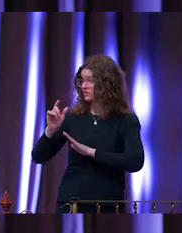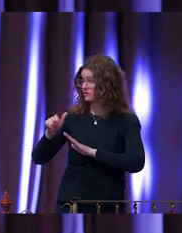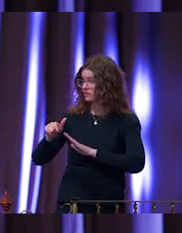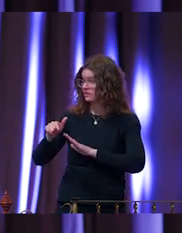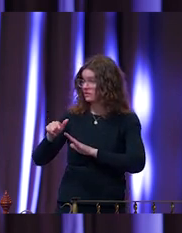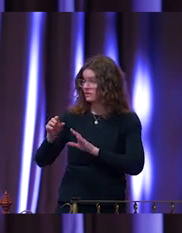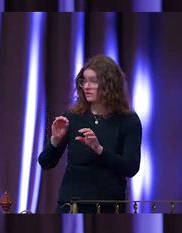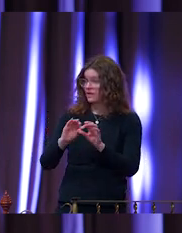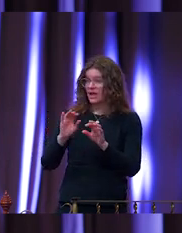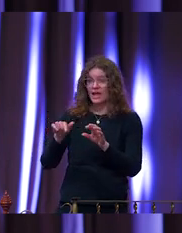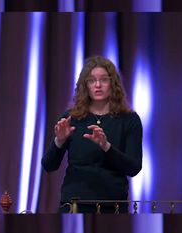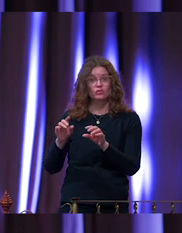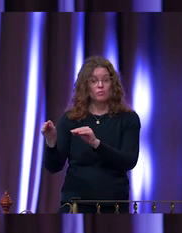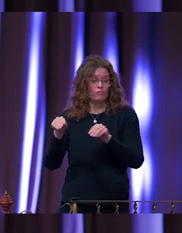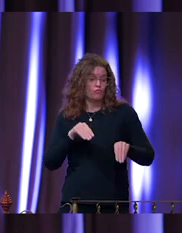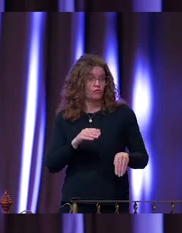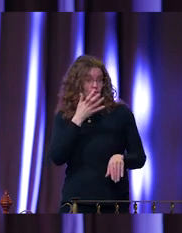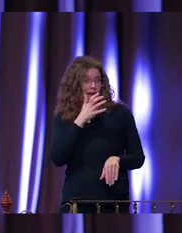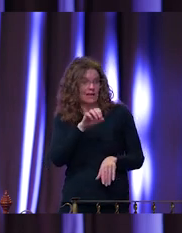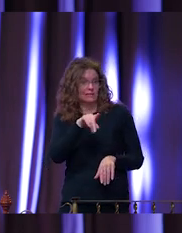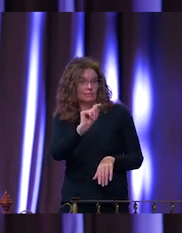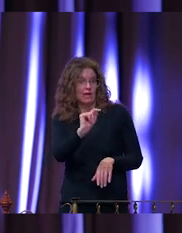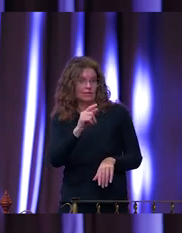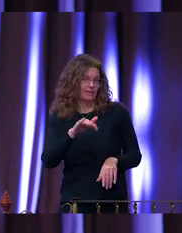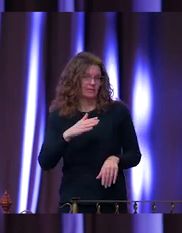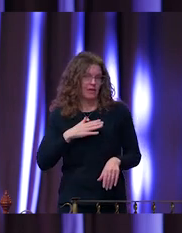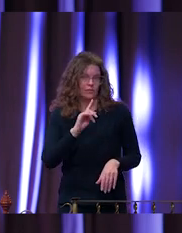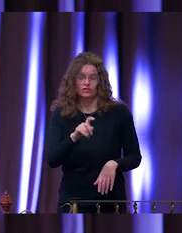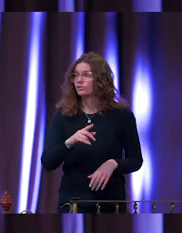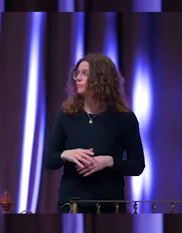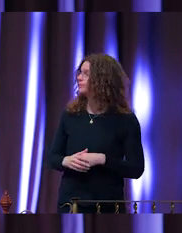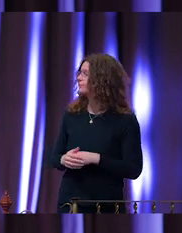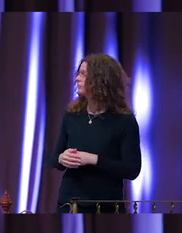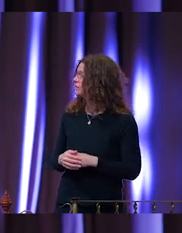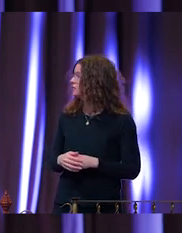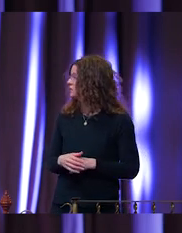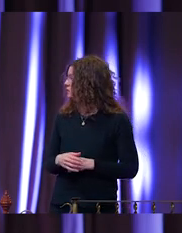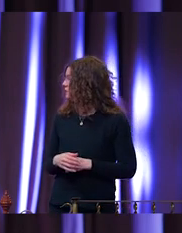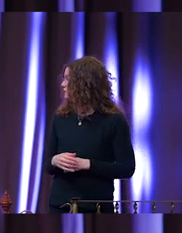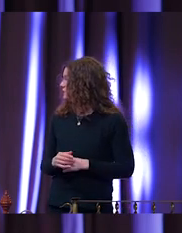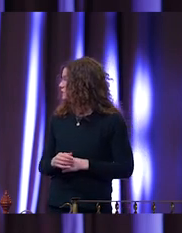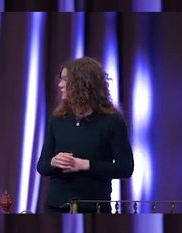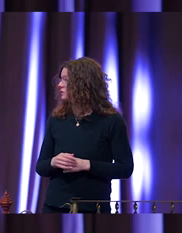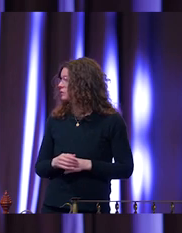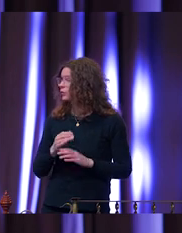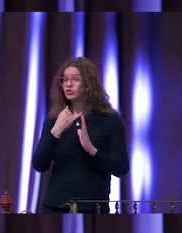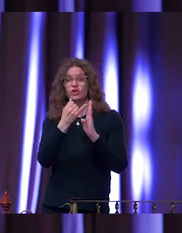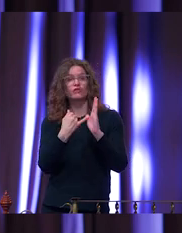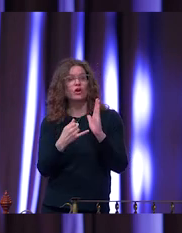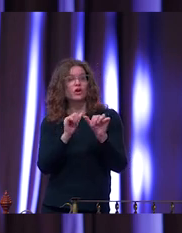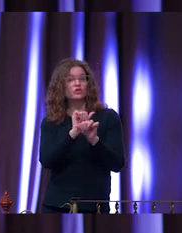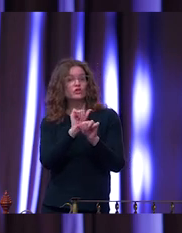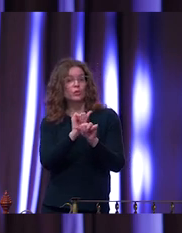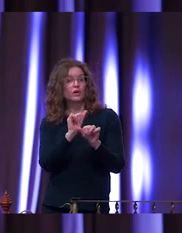has to be in one of these hotspots? That's all I can understand. That's a great question. I'll start for Artswork Fund. Your